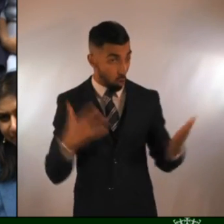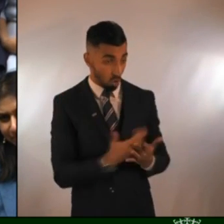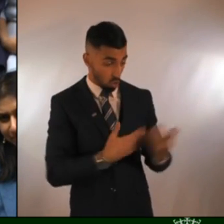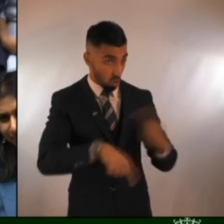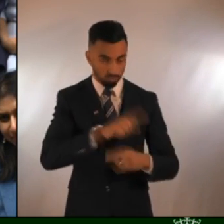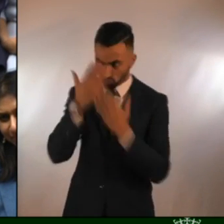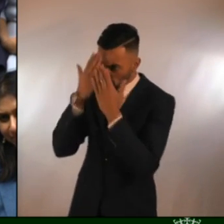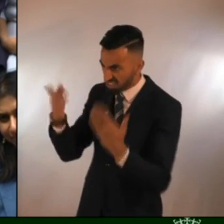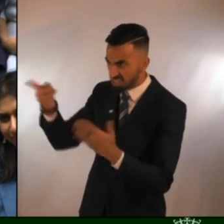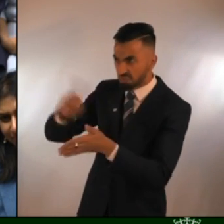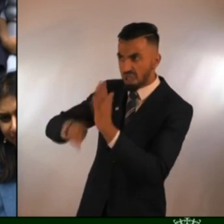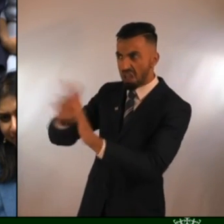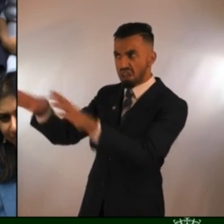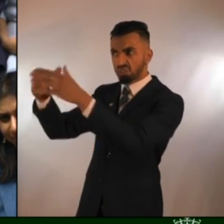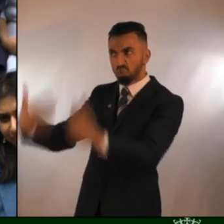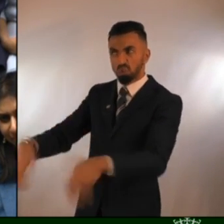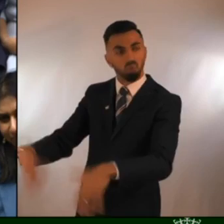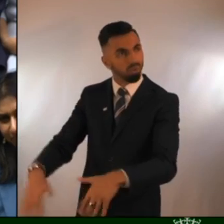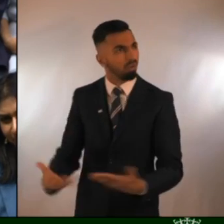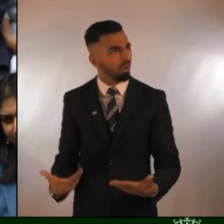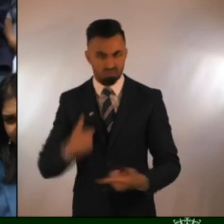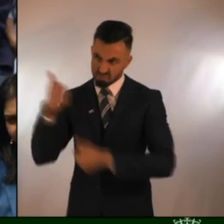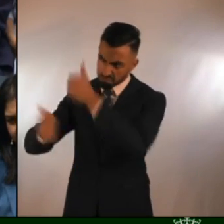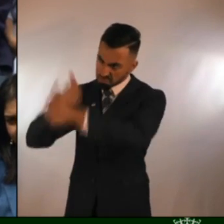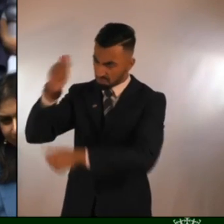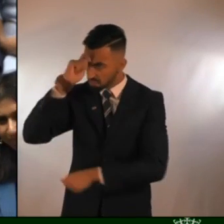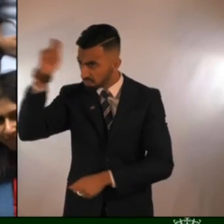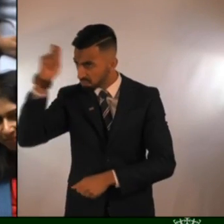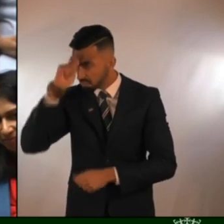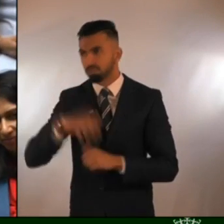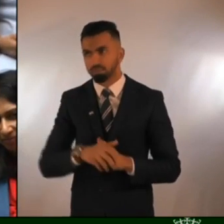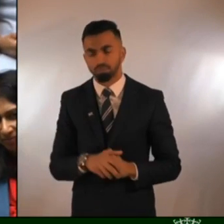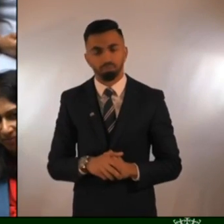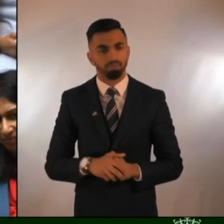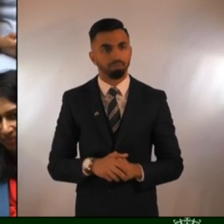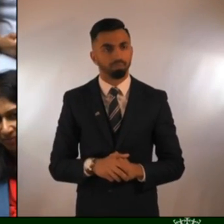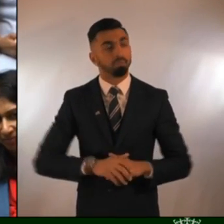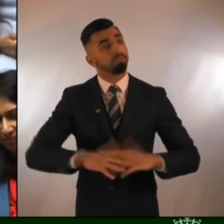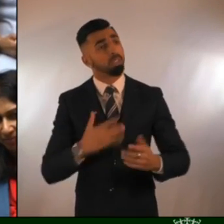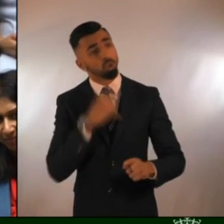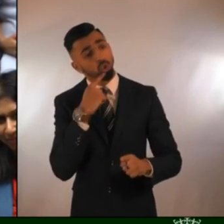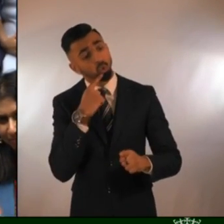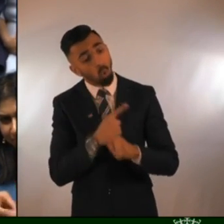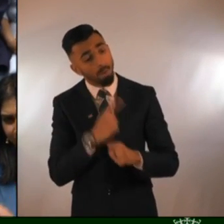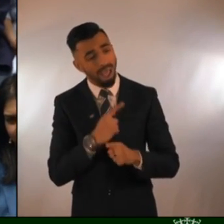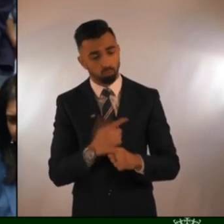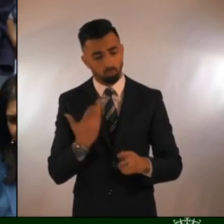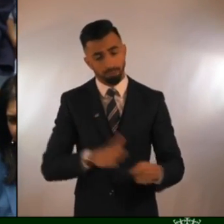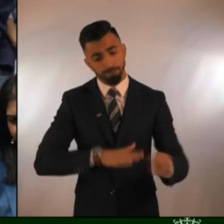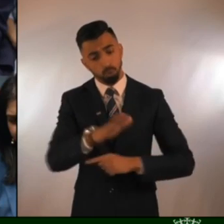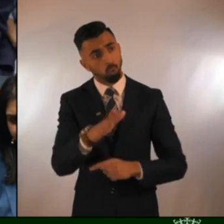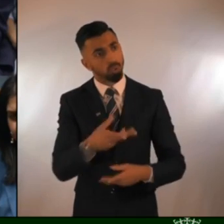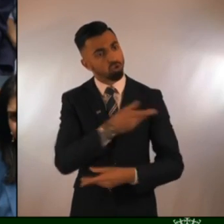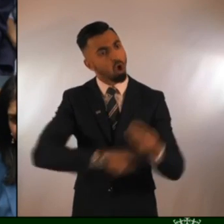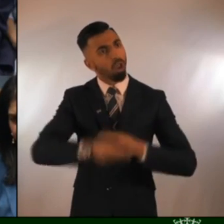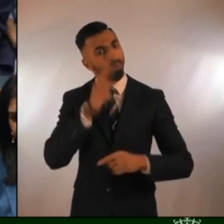me now turn to the growth forecasts. Since the OBR closed their forecast, it has become clear that the spread of coronavirus will have